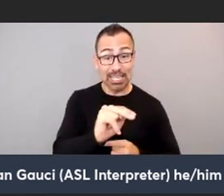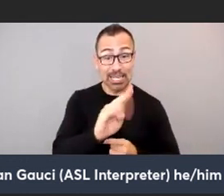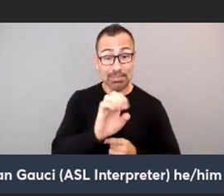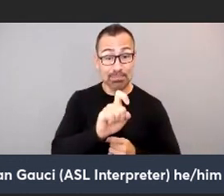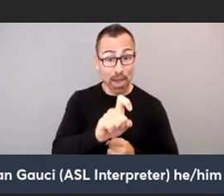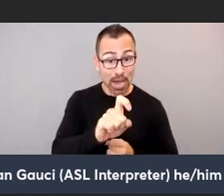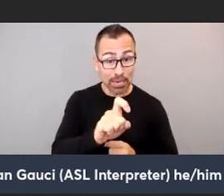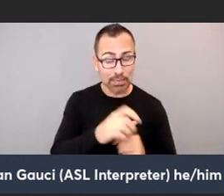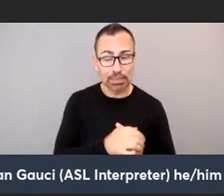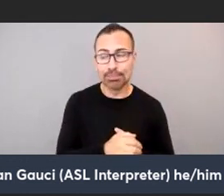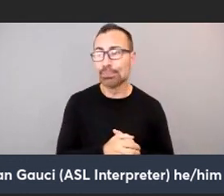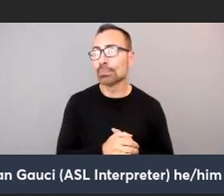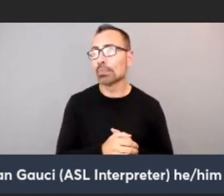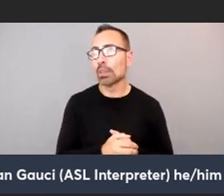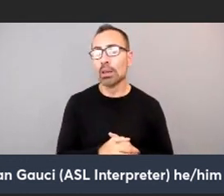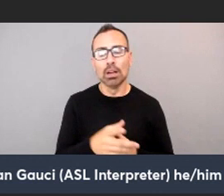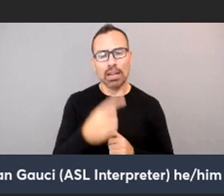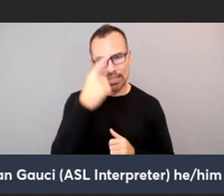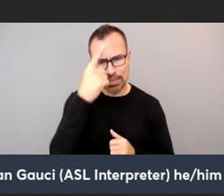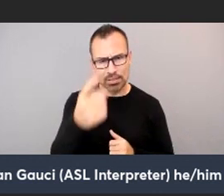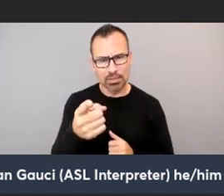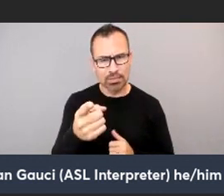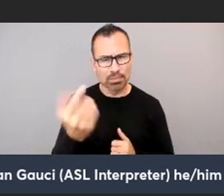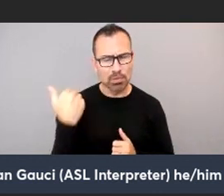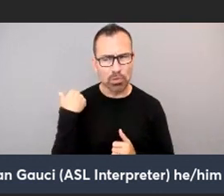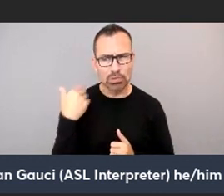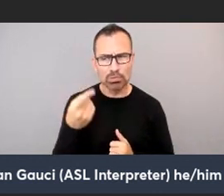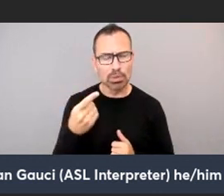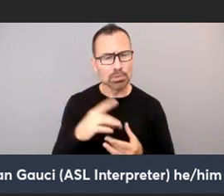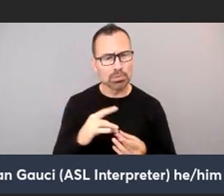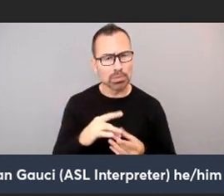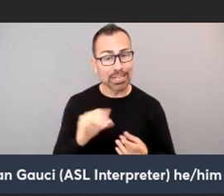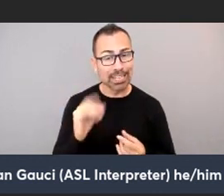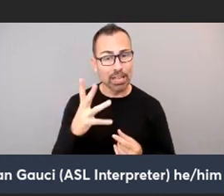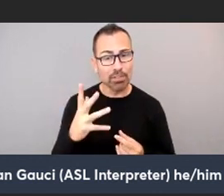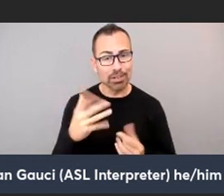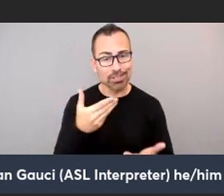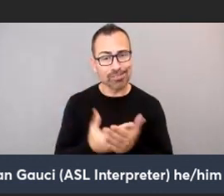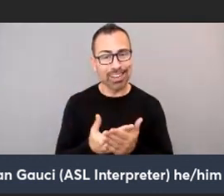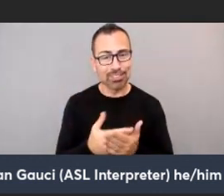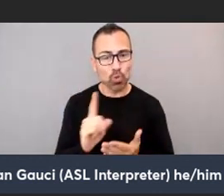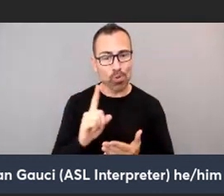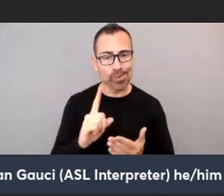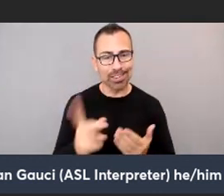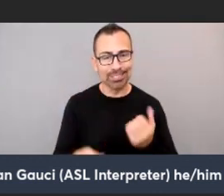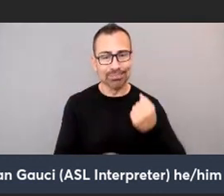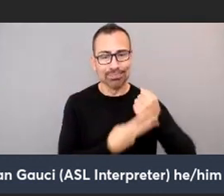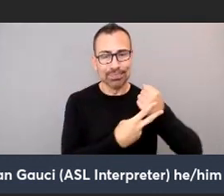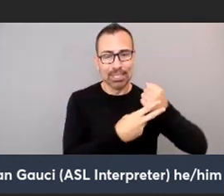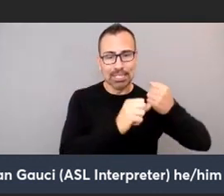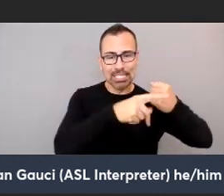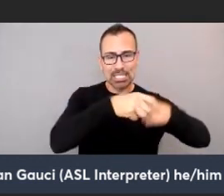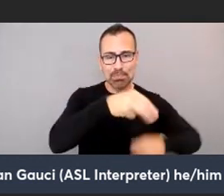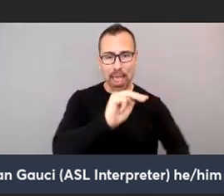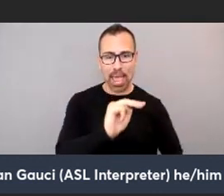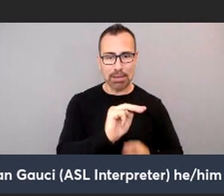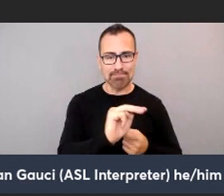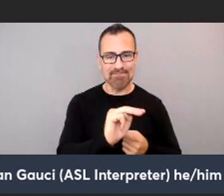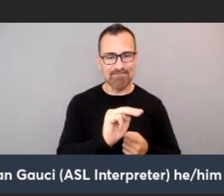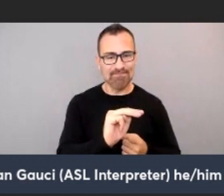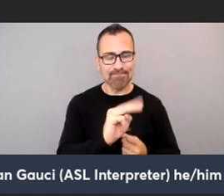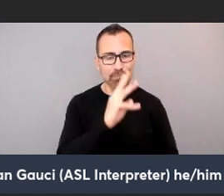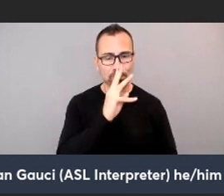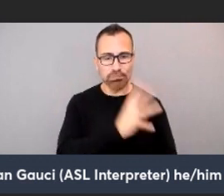If you don't like I think you said earlier, if it goes to spam, people aren't opening it, right? It's just not going to